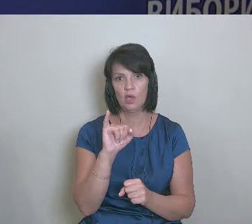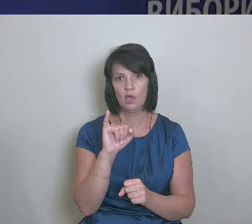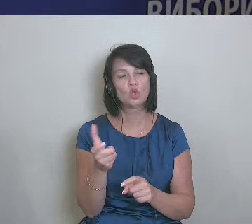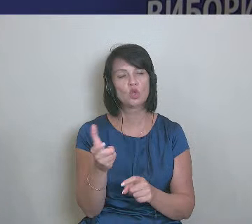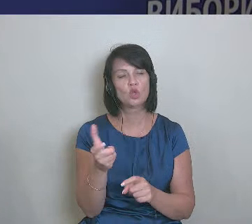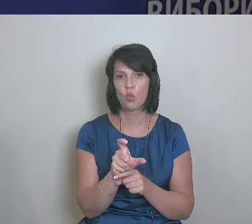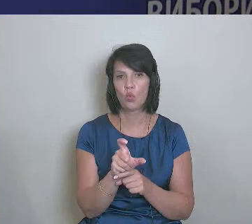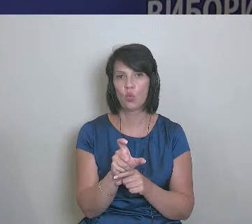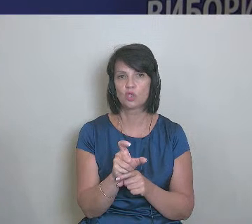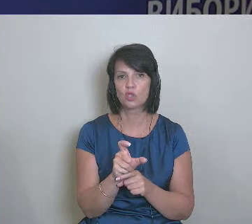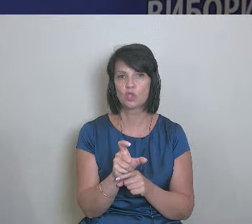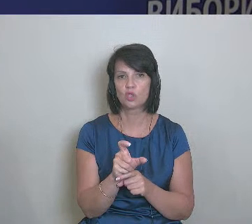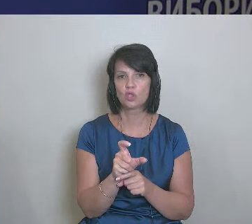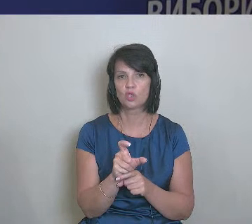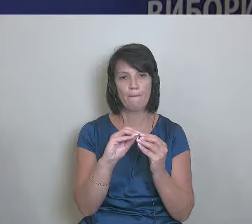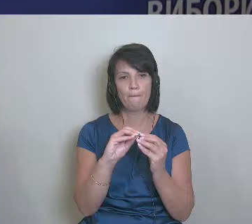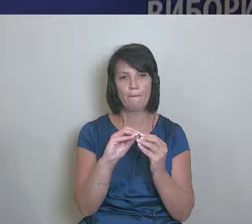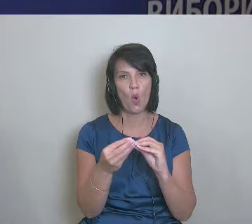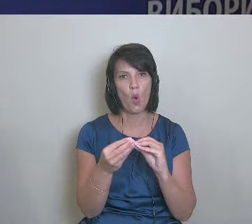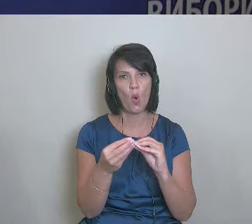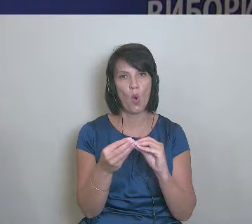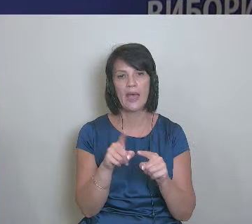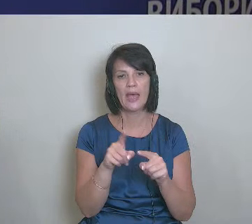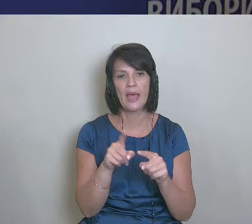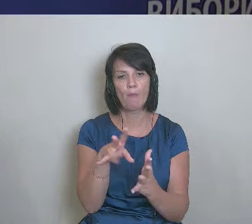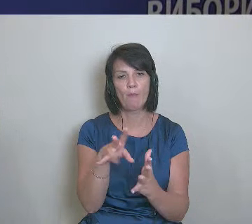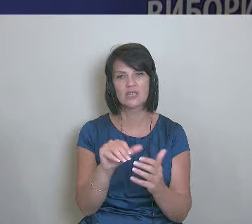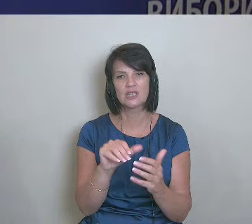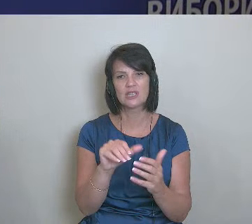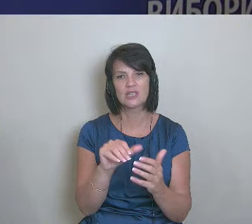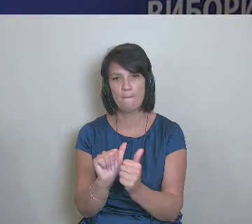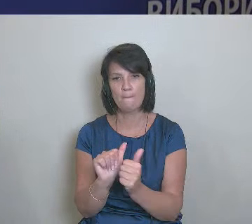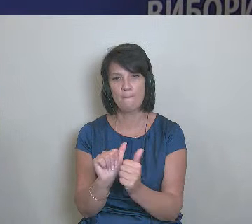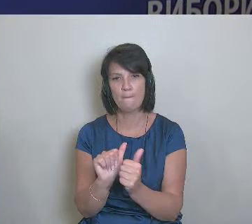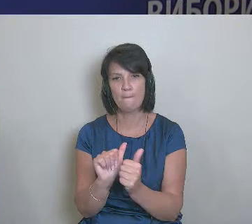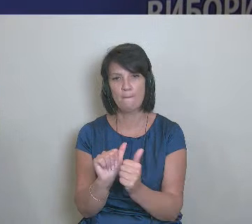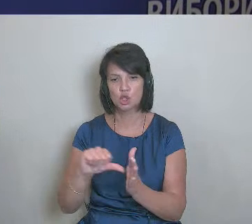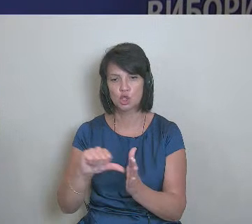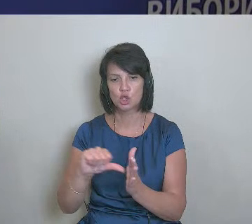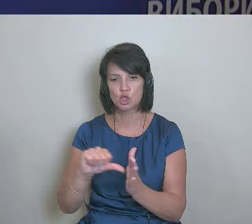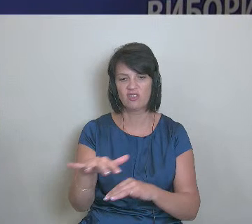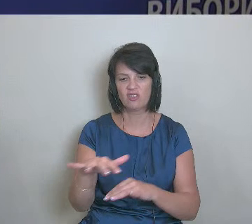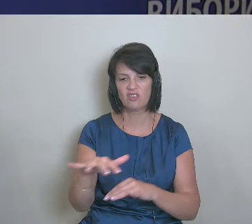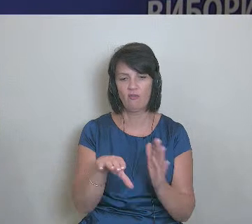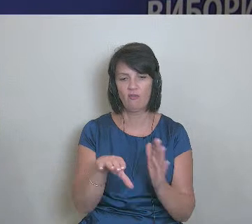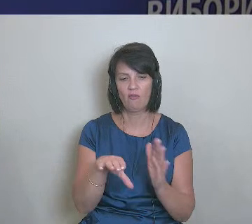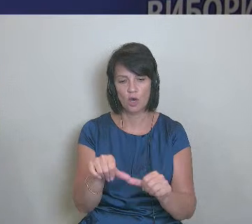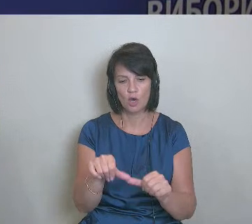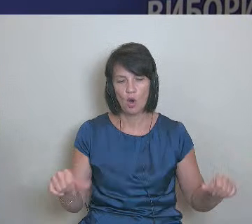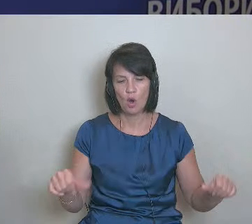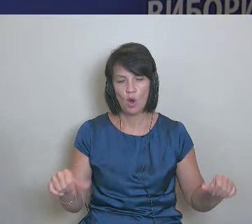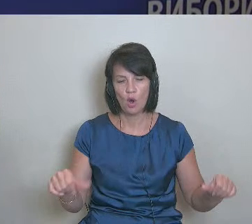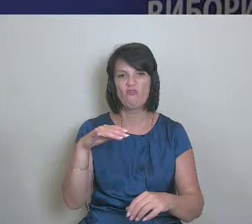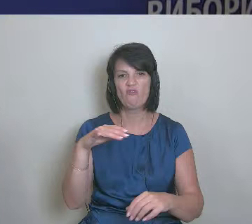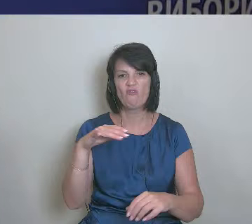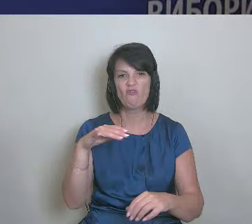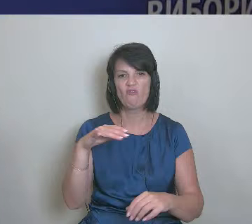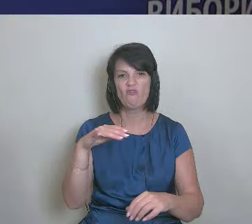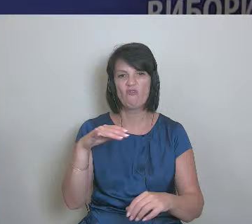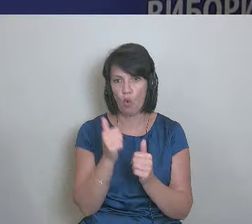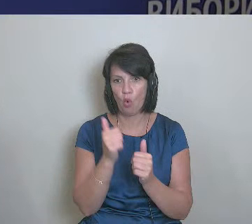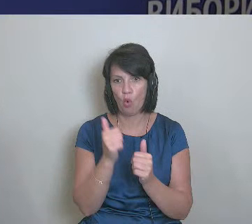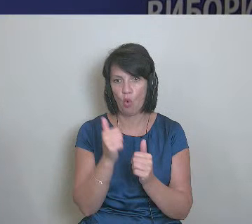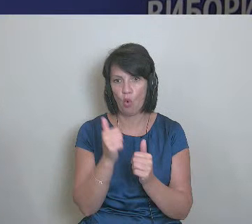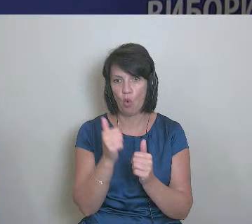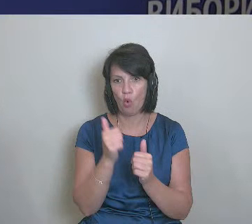training. And another big issue here is large number of replacement of the members of